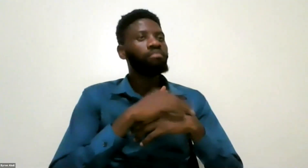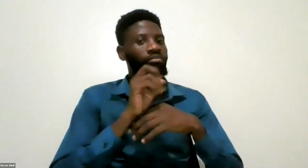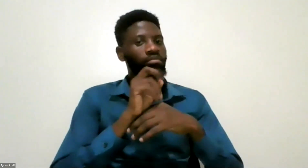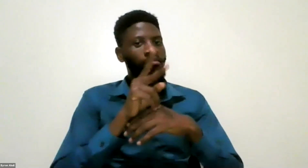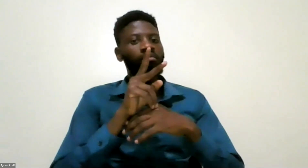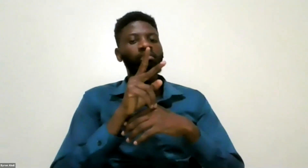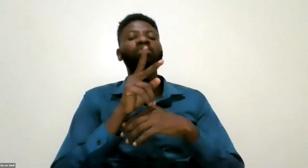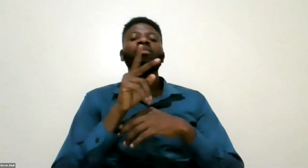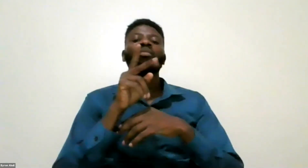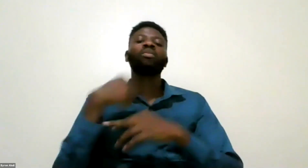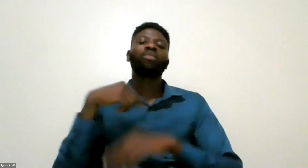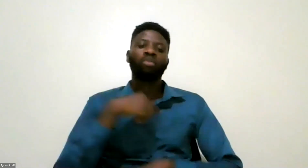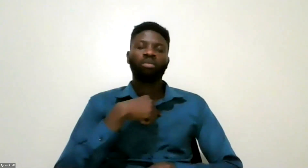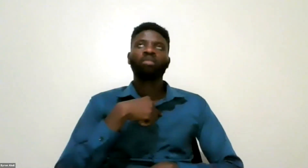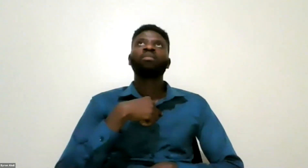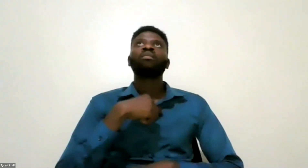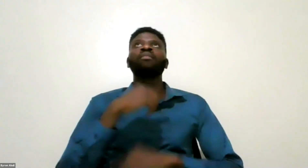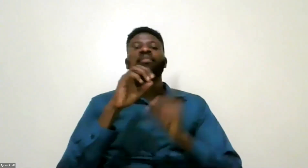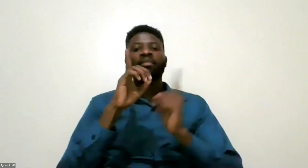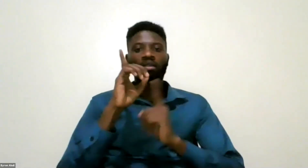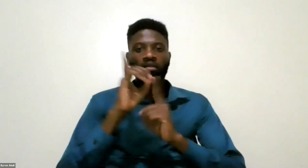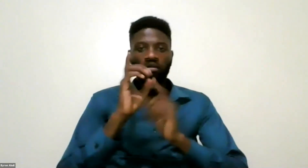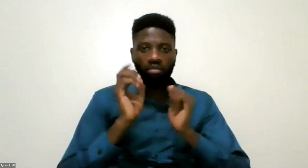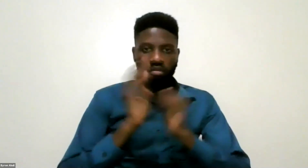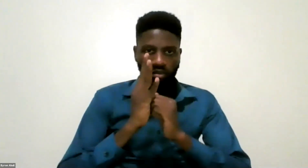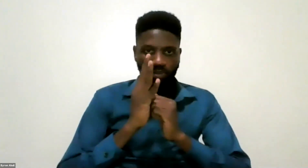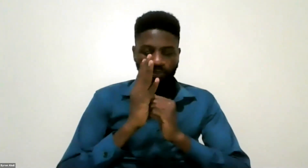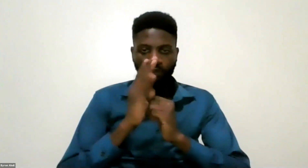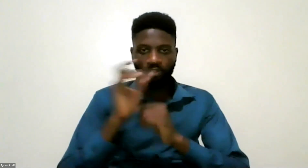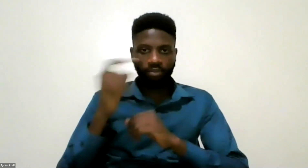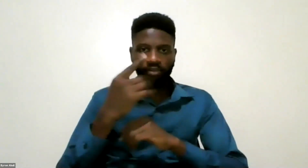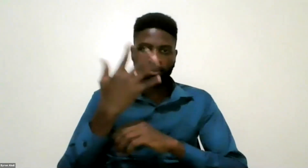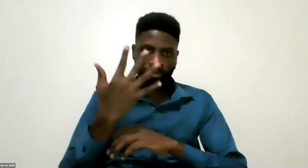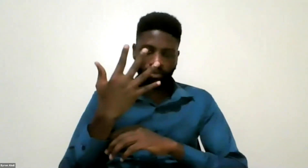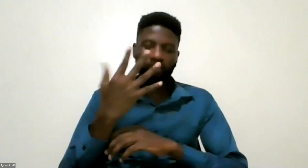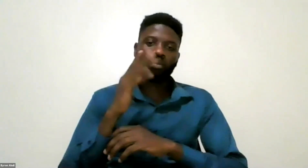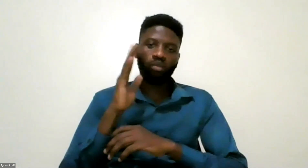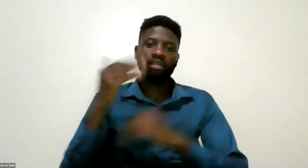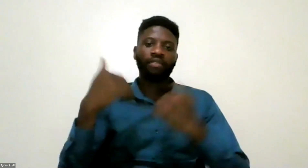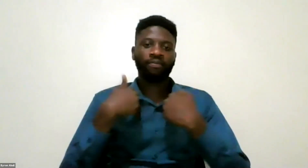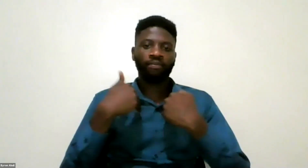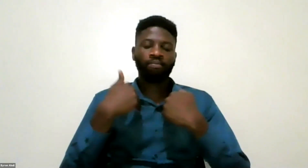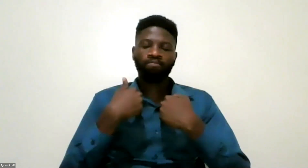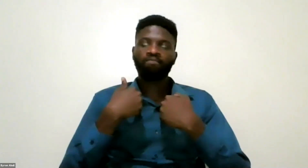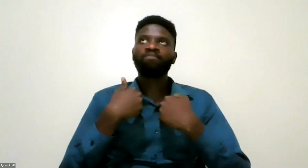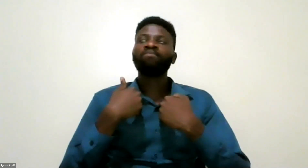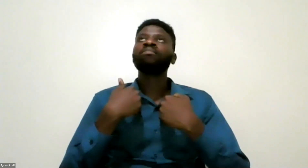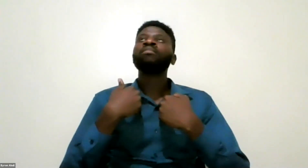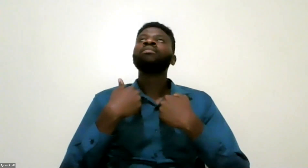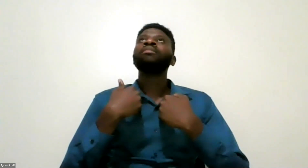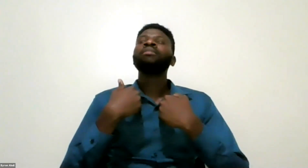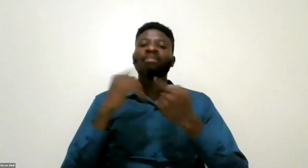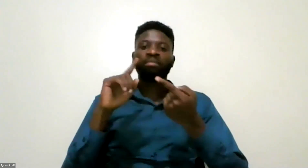be privileged on 14th of May to have the